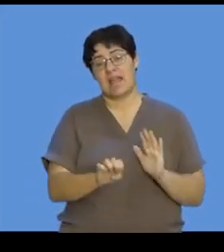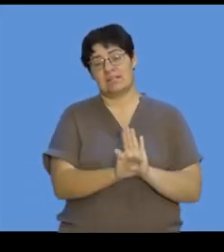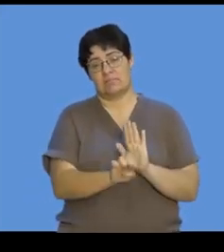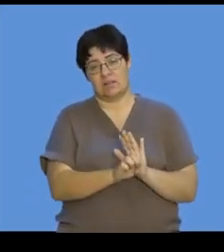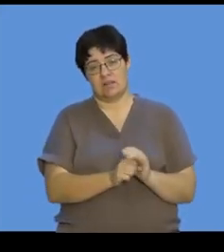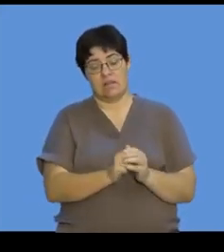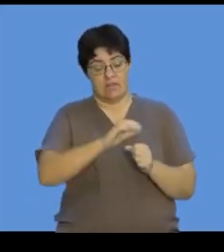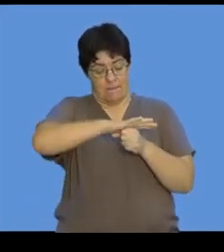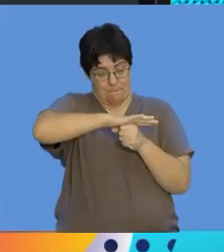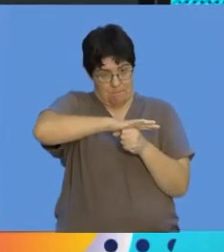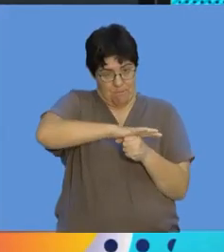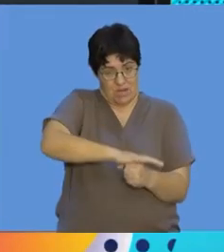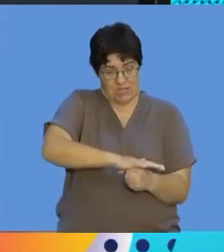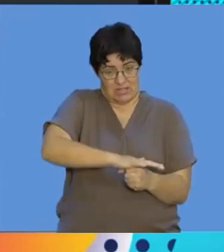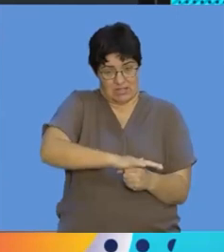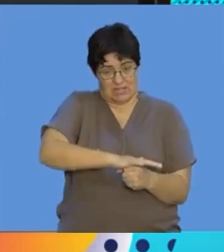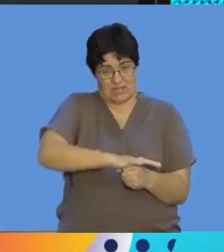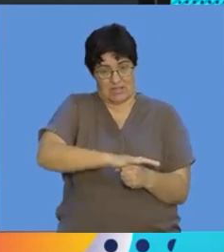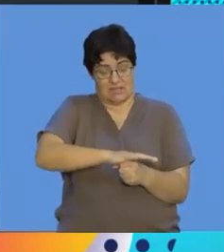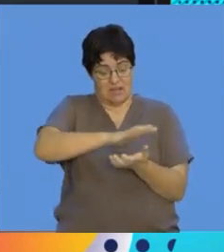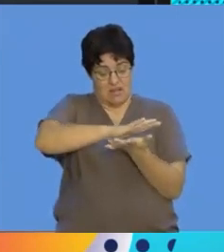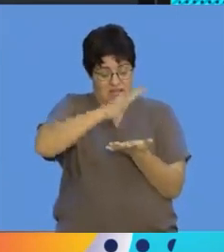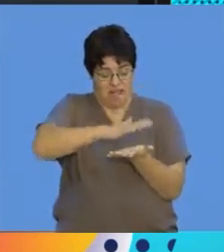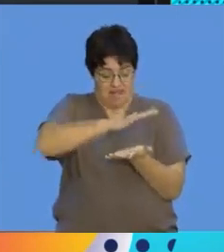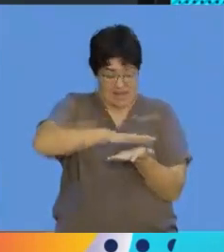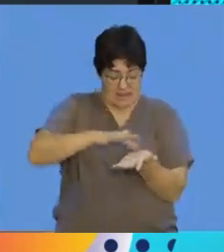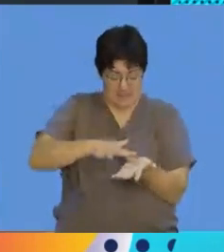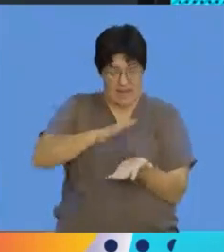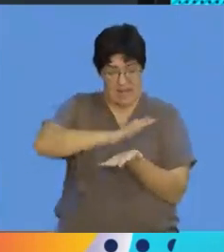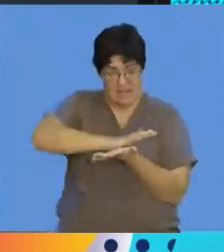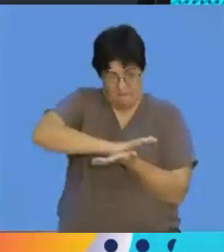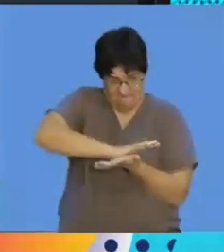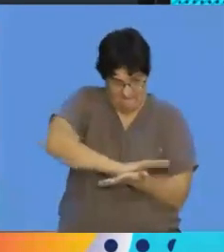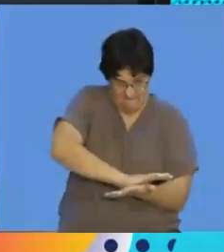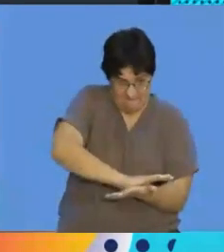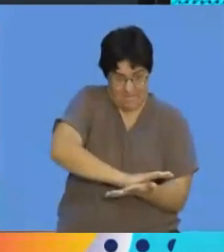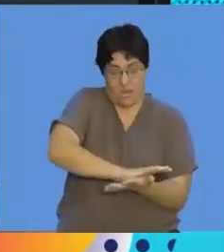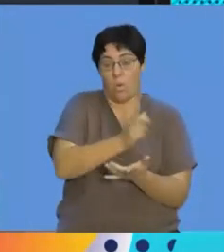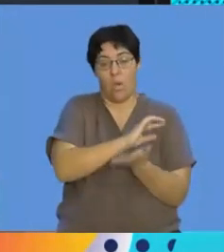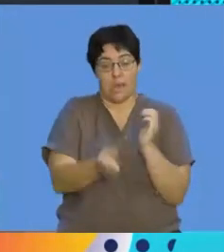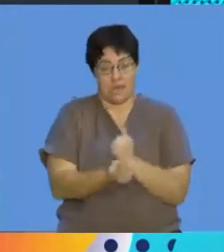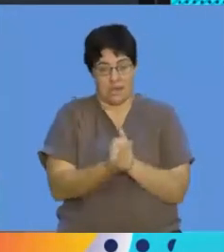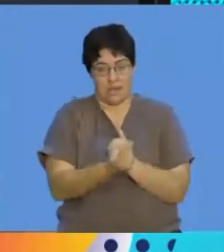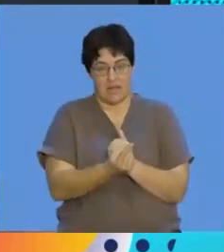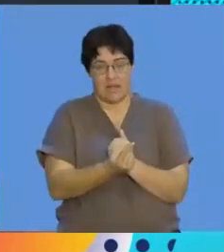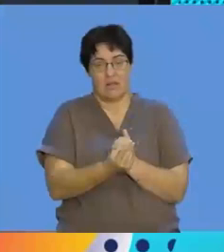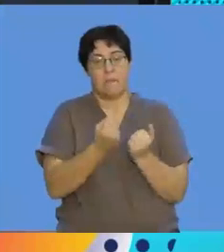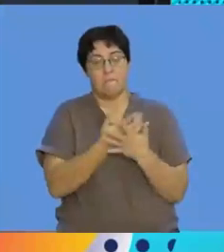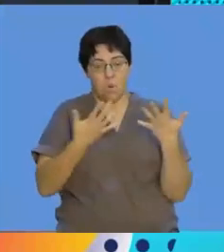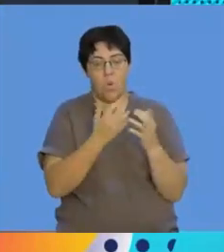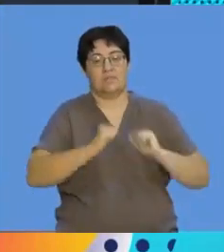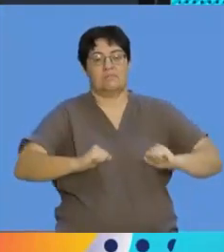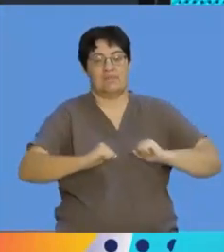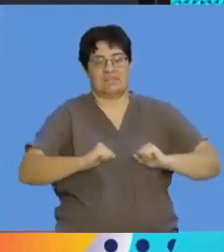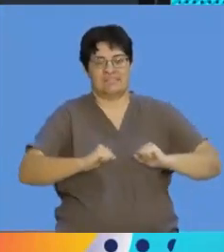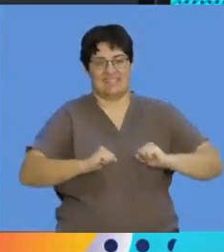If you press with the palm of your hand, okay, using whatever force, okay, what happens is there is greater space on